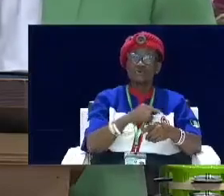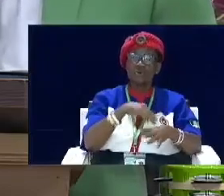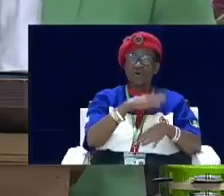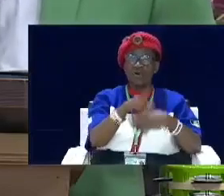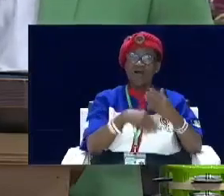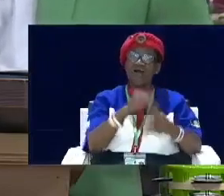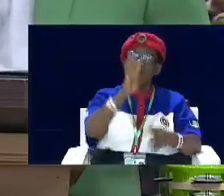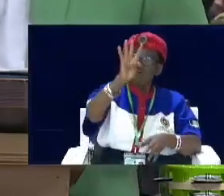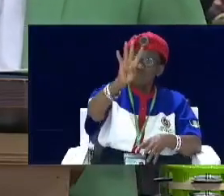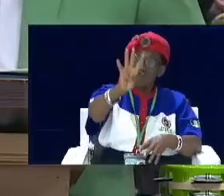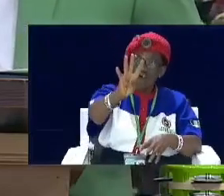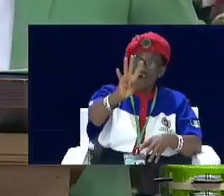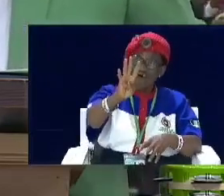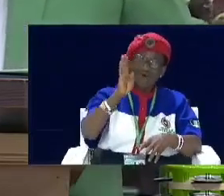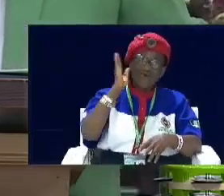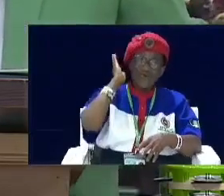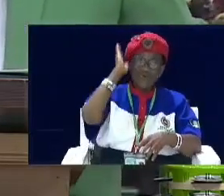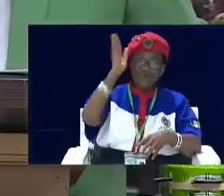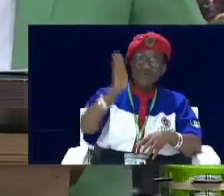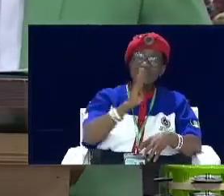year. Amen.